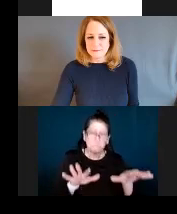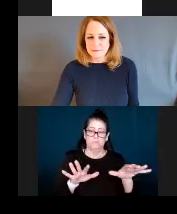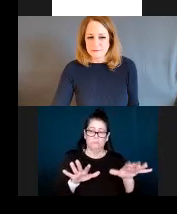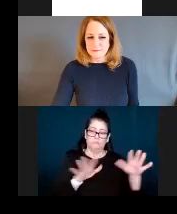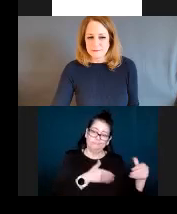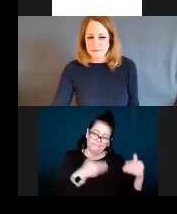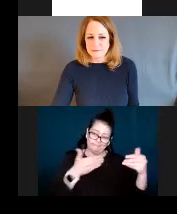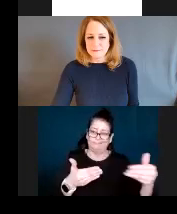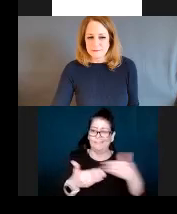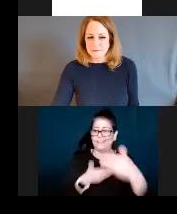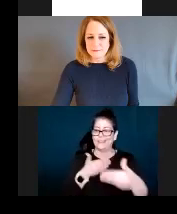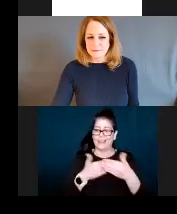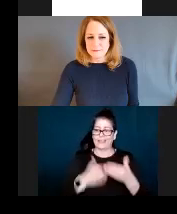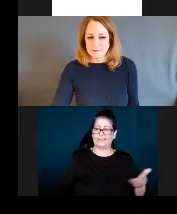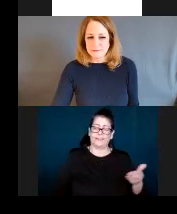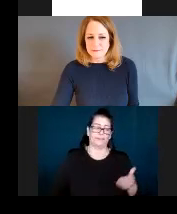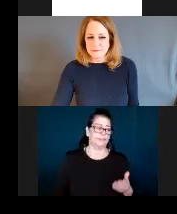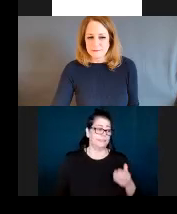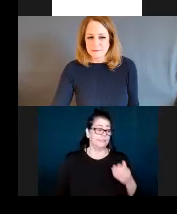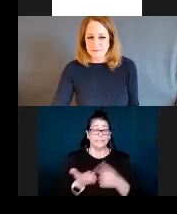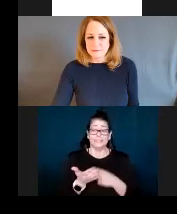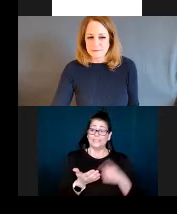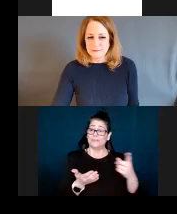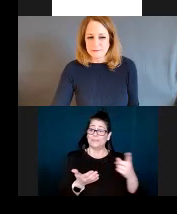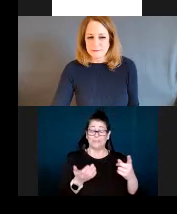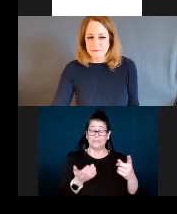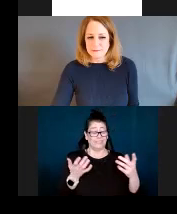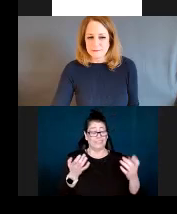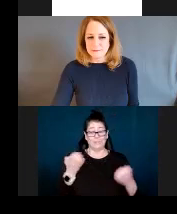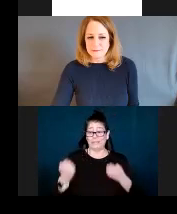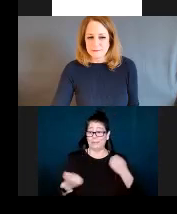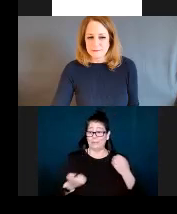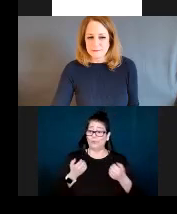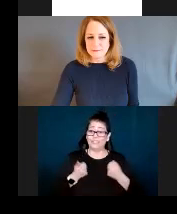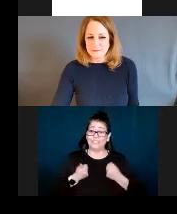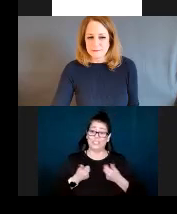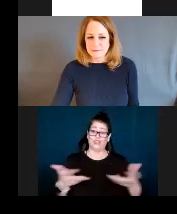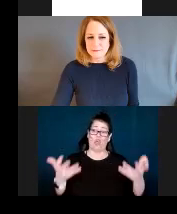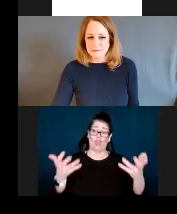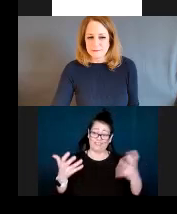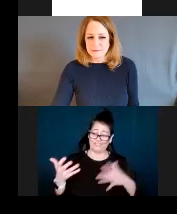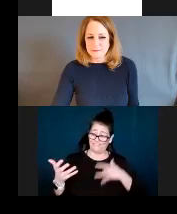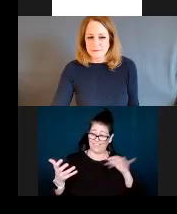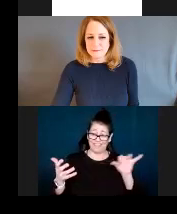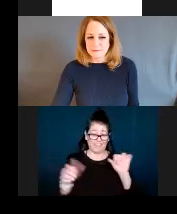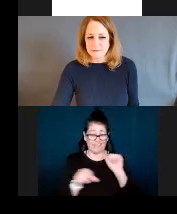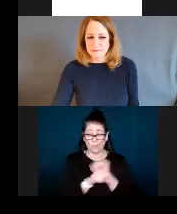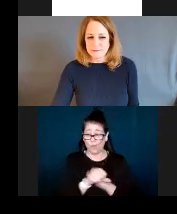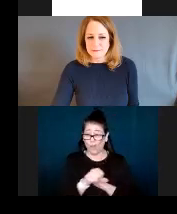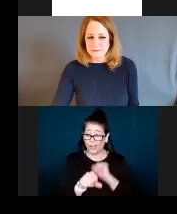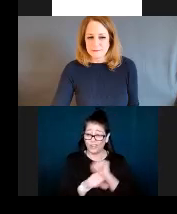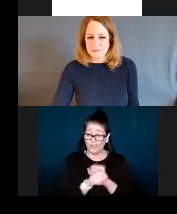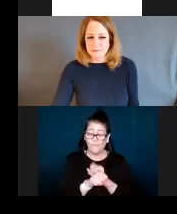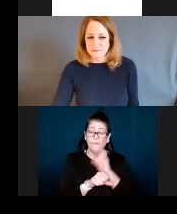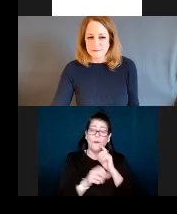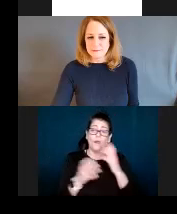next step. Sometimes they can be a little emotionally draining and emotionally labor intensive. So you want to be able to close that